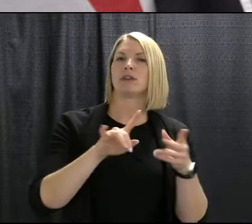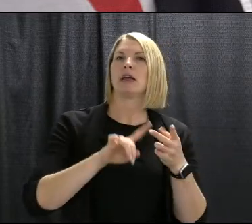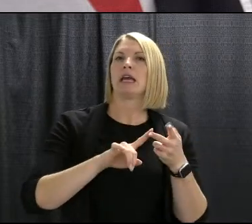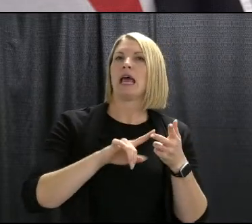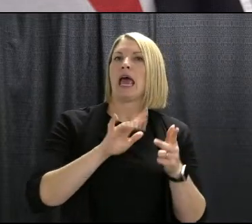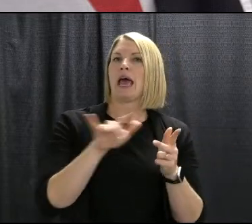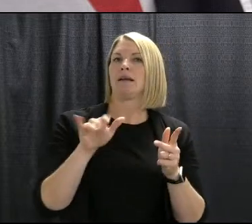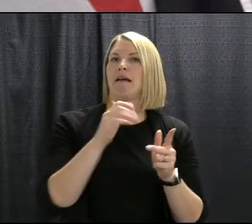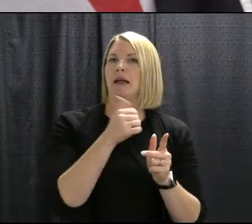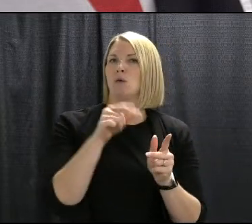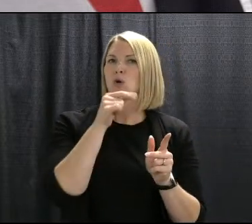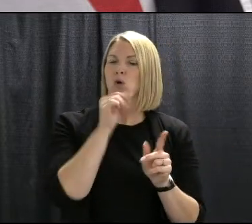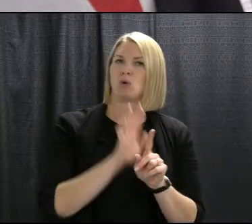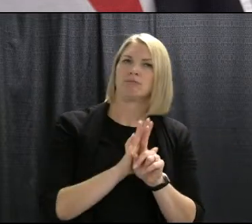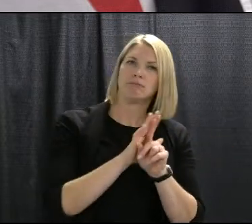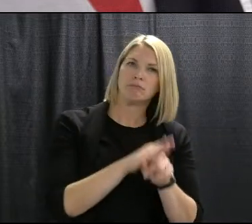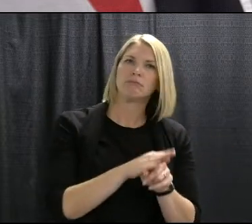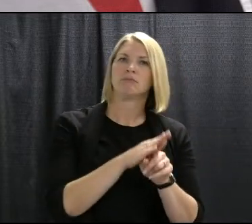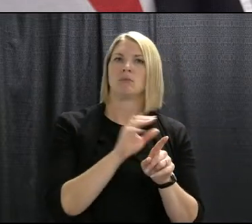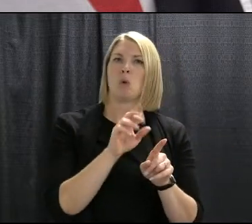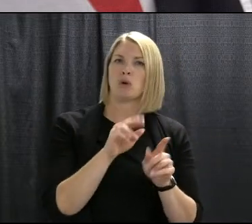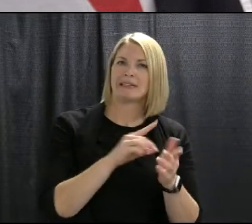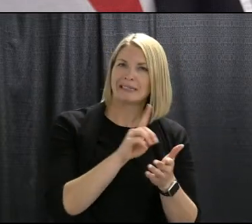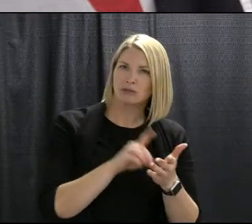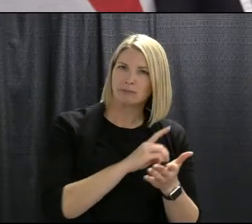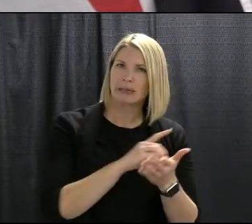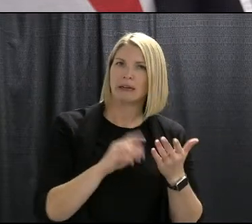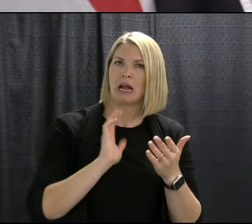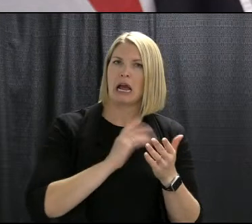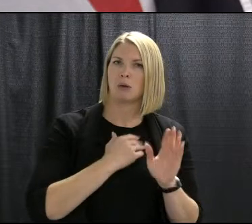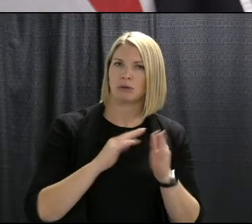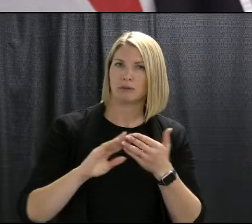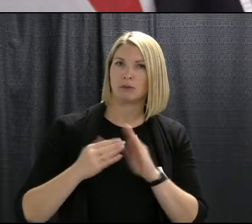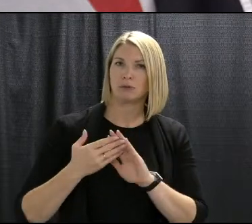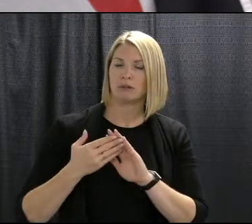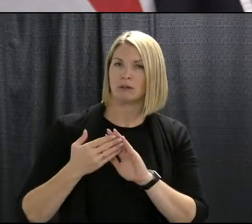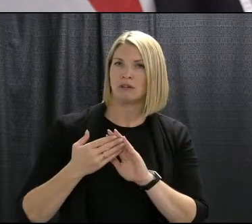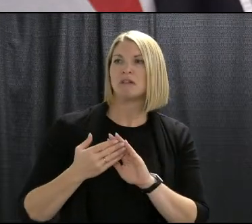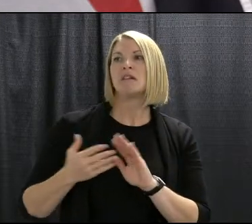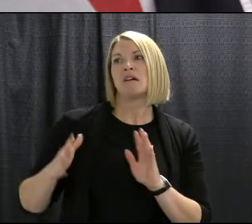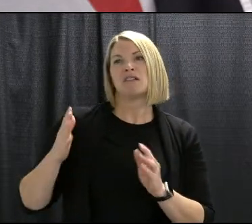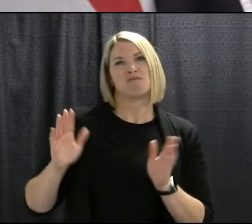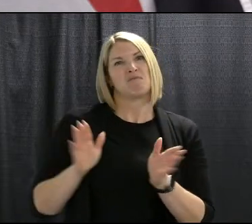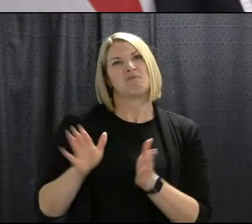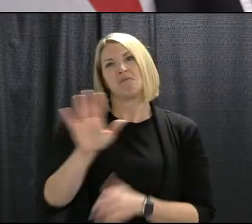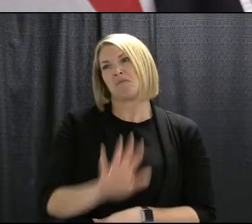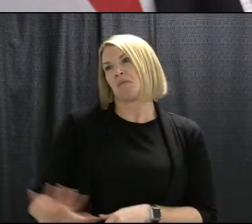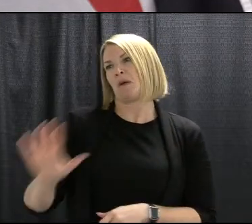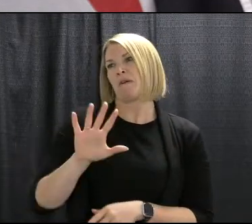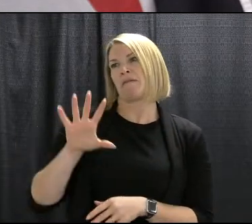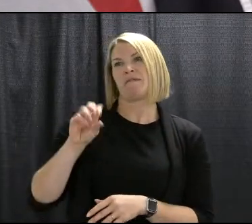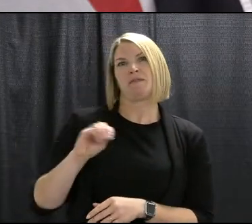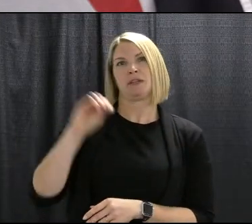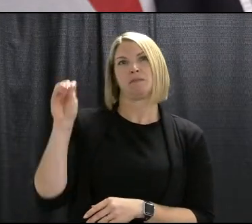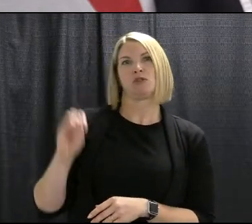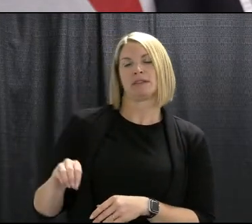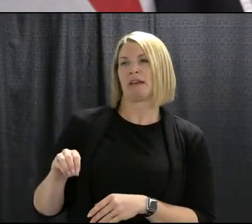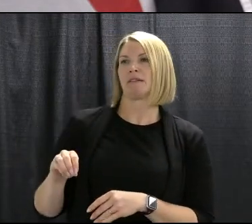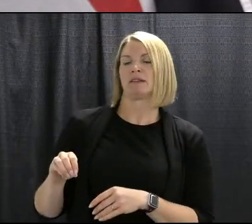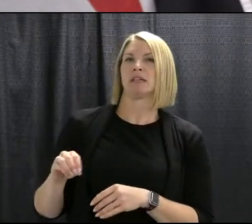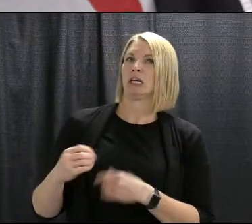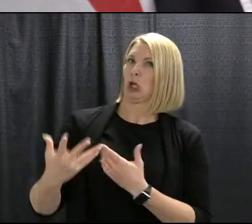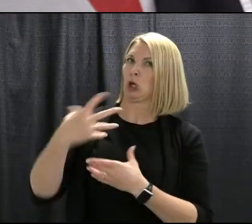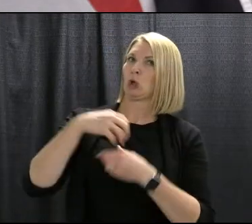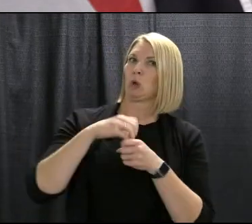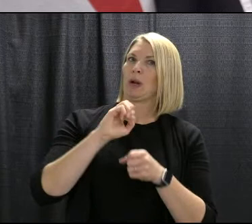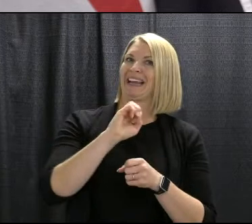employees in the public service. Over 50% of the core public service, including senior management, directors, and